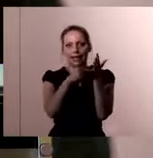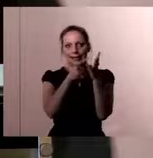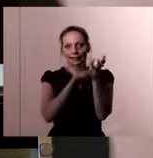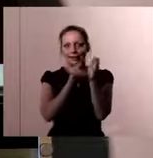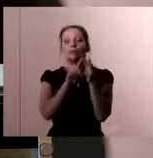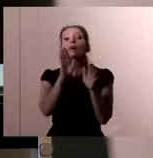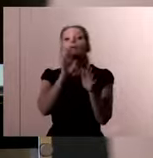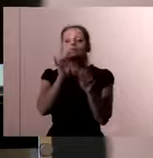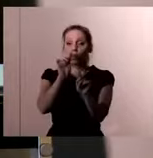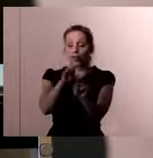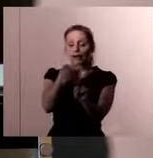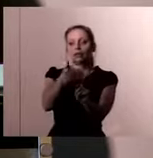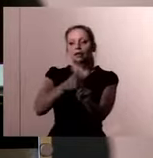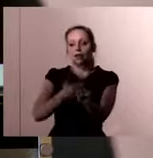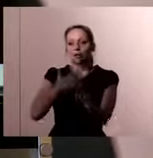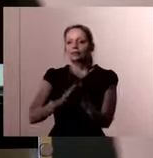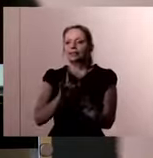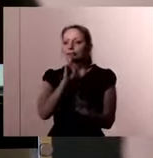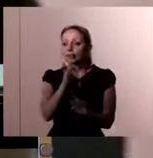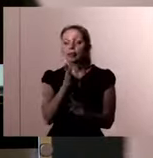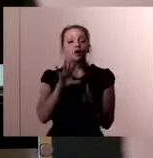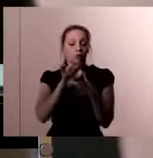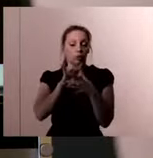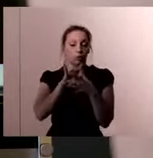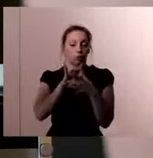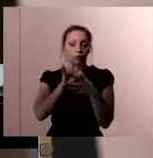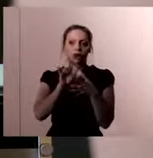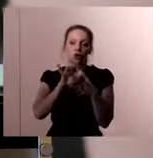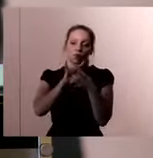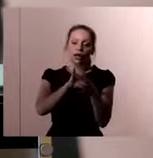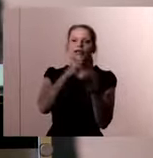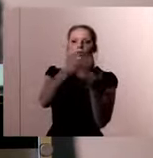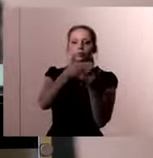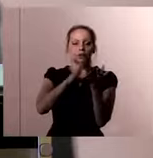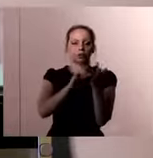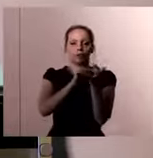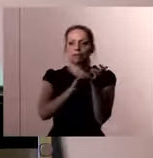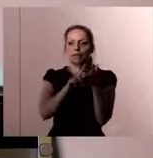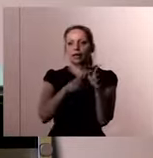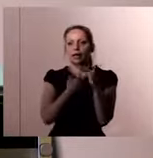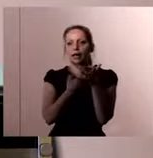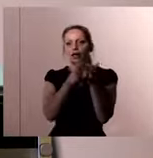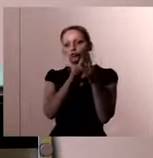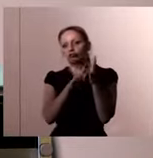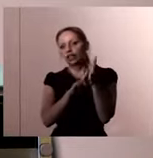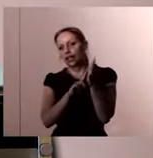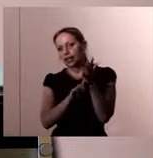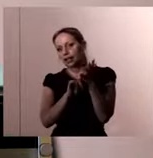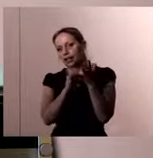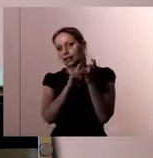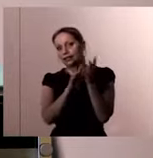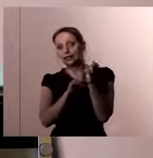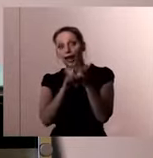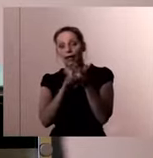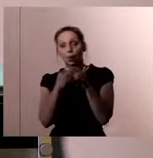get into that, it's really important to acknowledge up front that the relationship between the media and real estate has always been less than